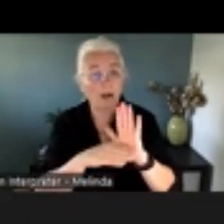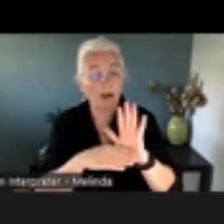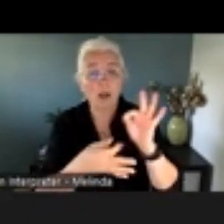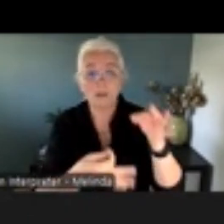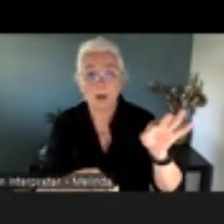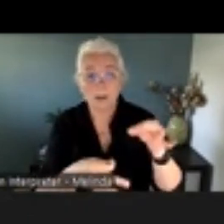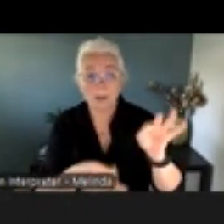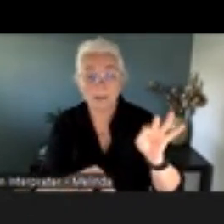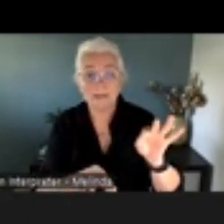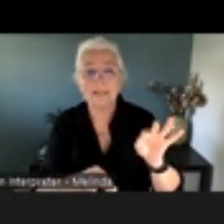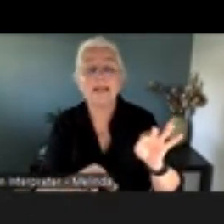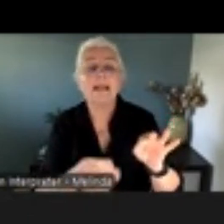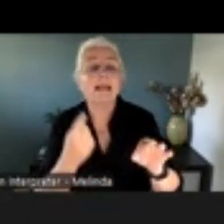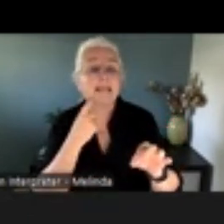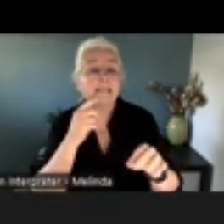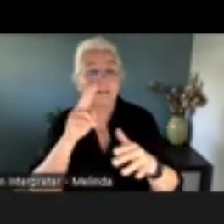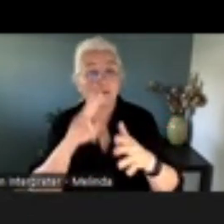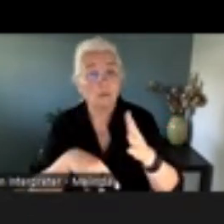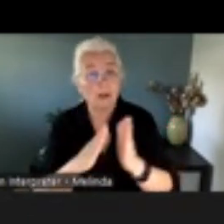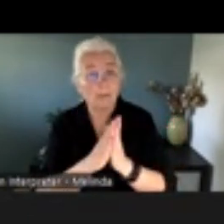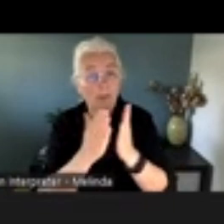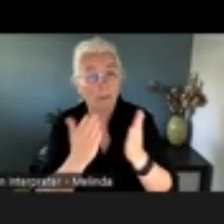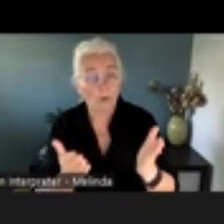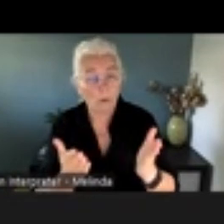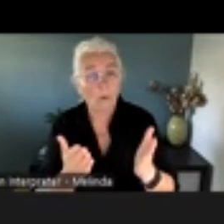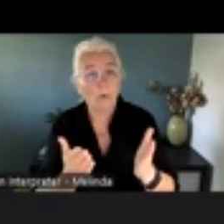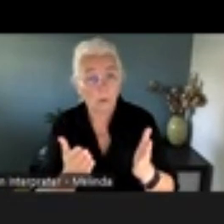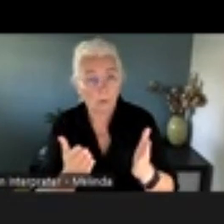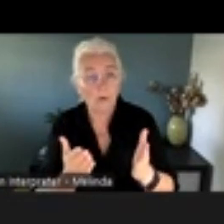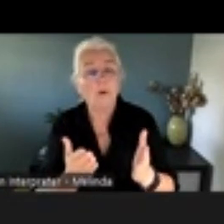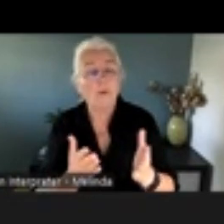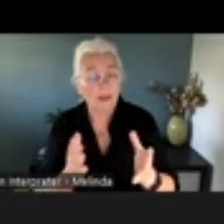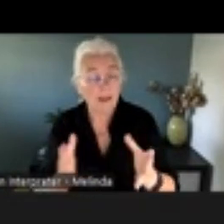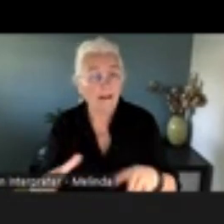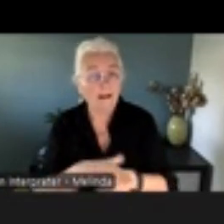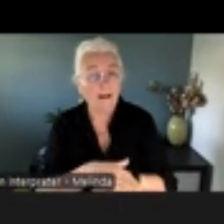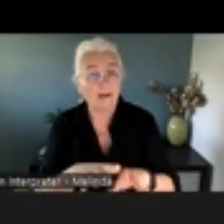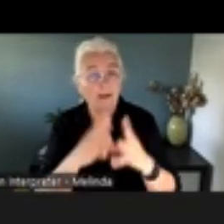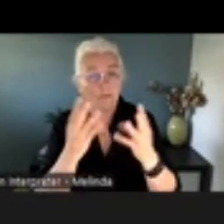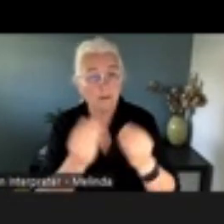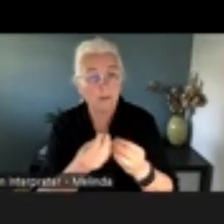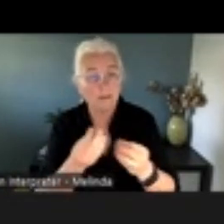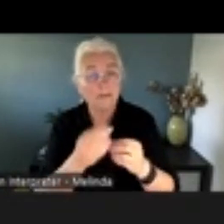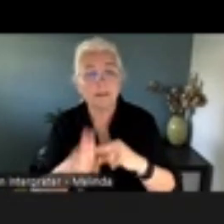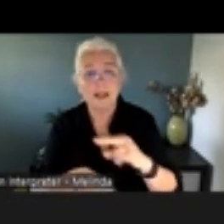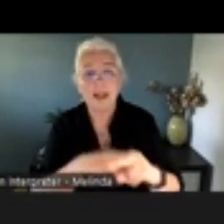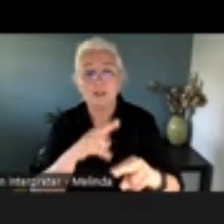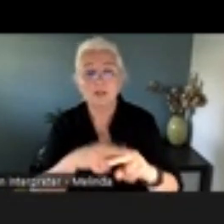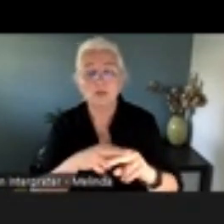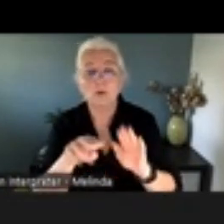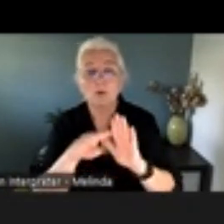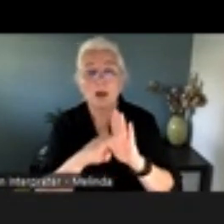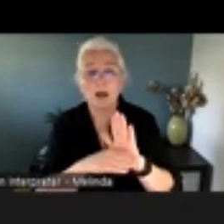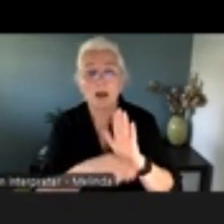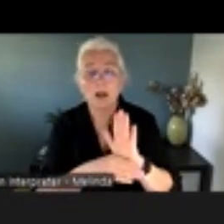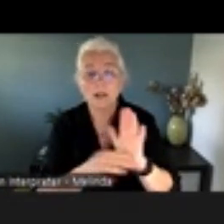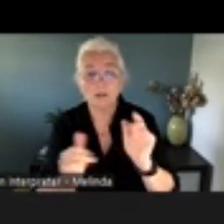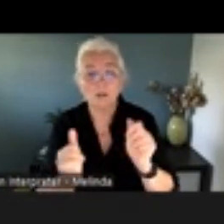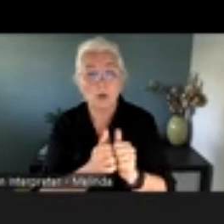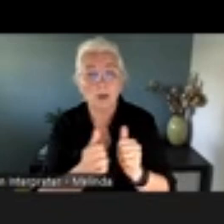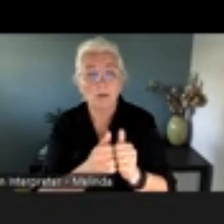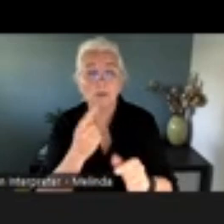book that really went through everything. Because the national guidelines document that Mel talked about is